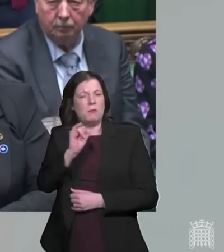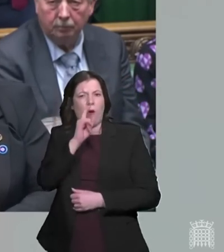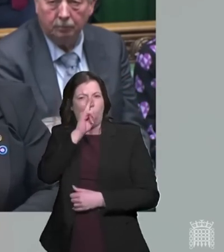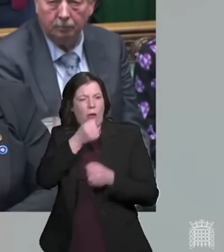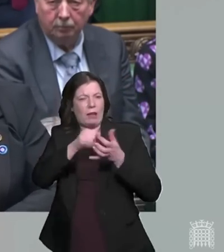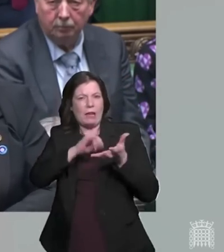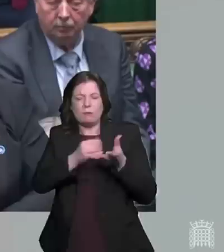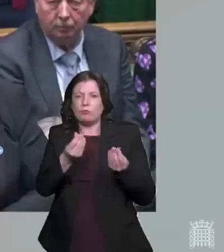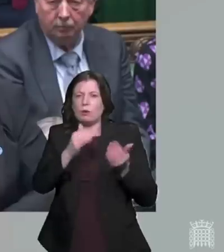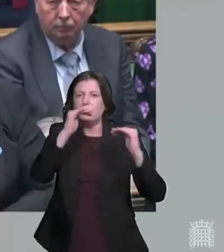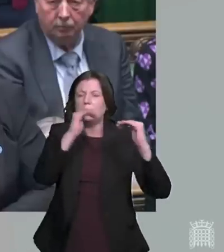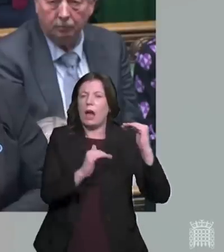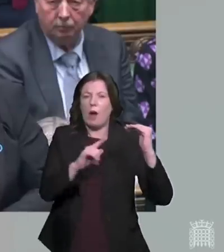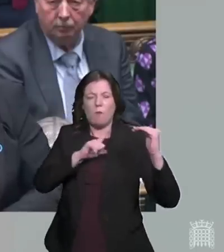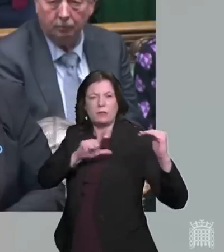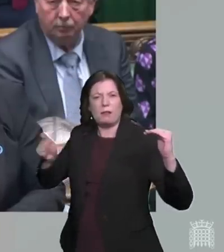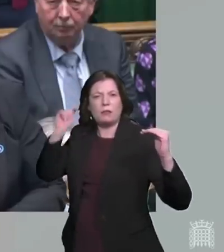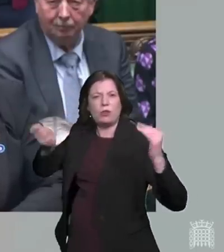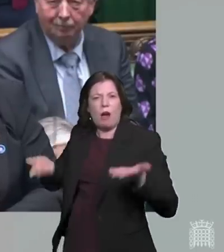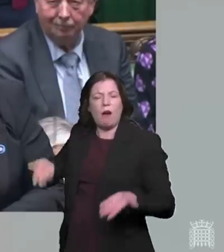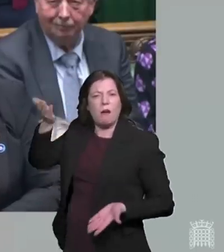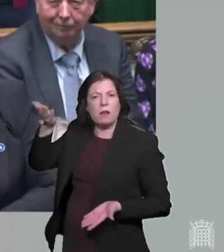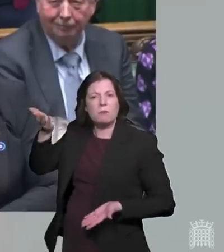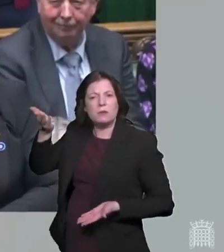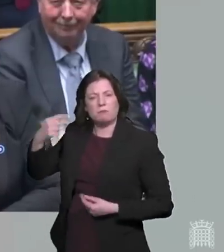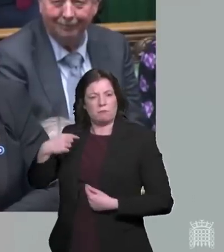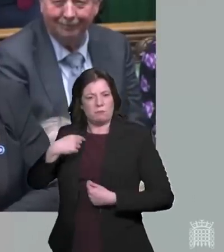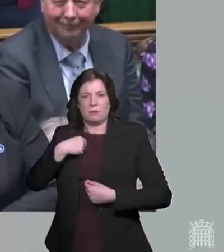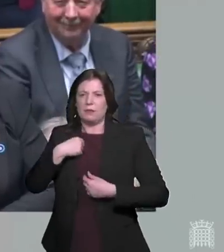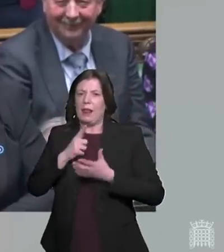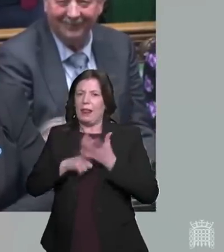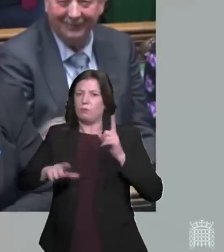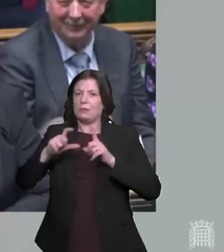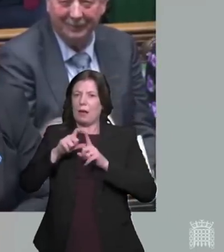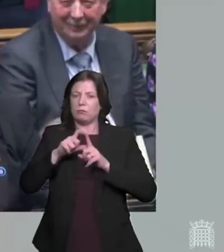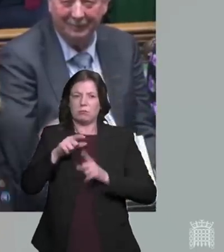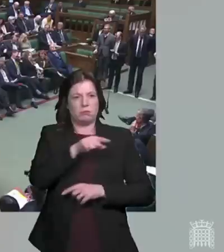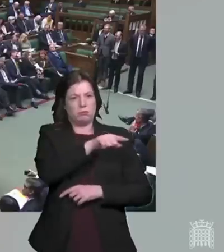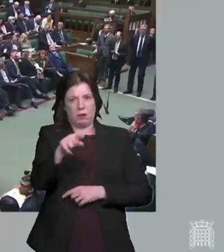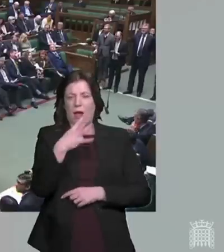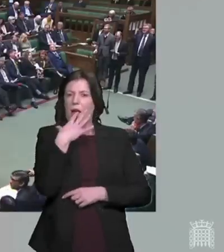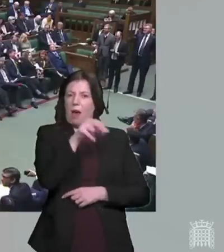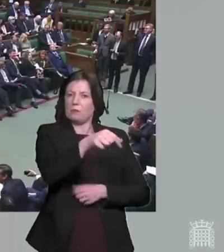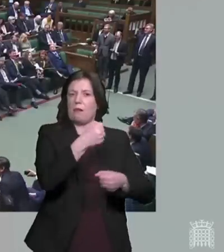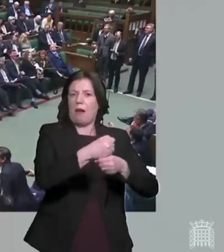to listen to the Liberal Democrats and cut bills to April last year's levels? Prime